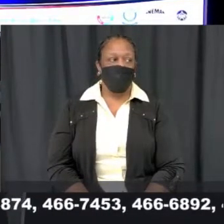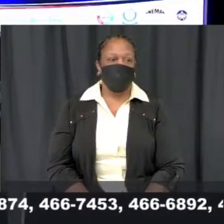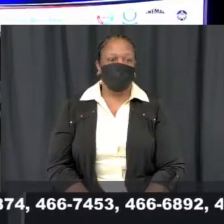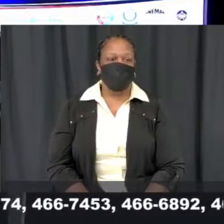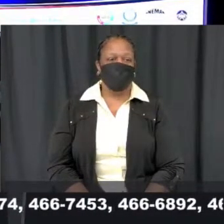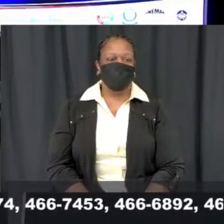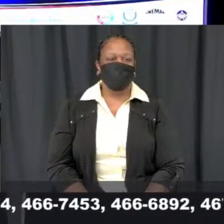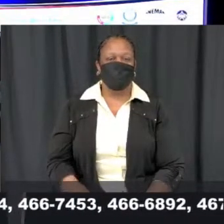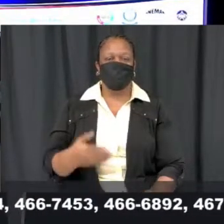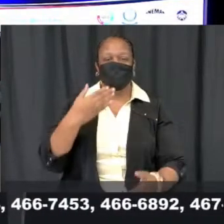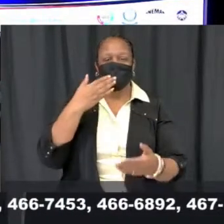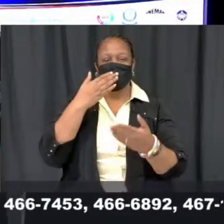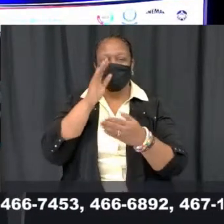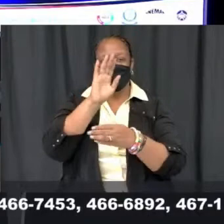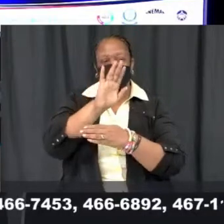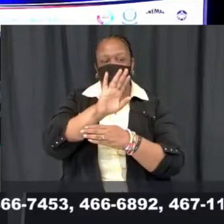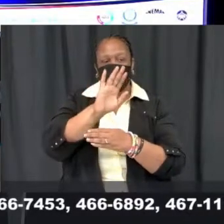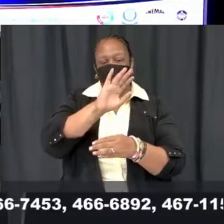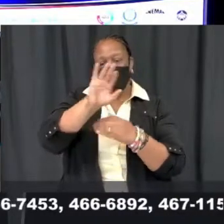Good afternoon, all.